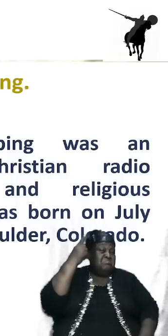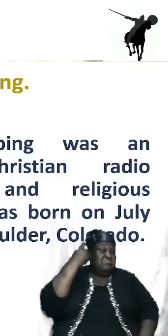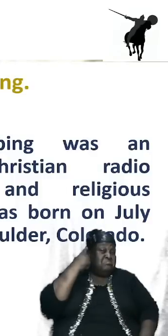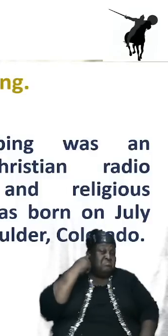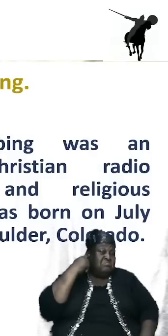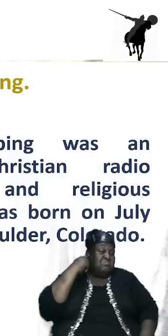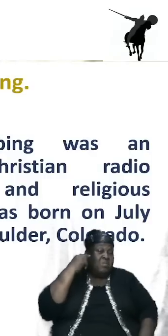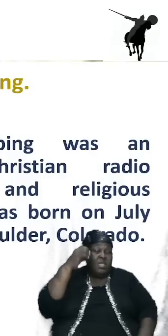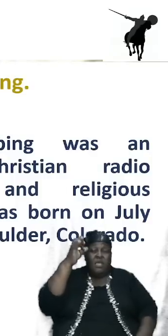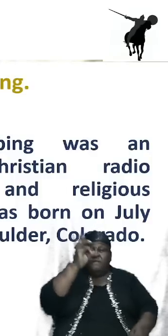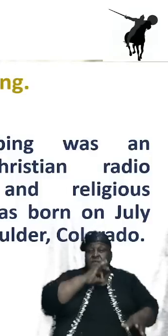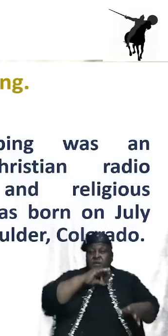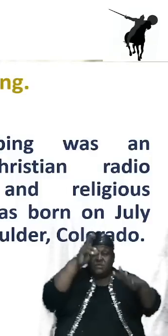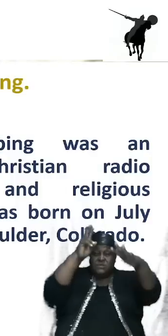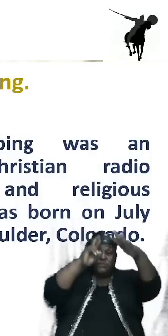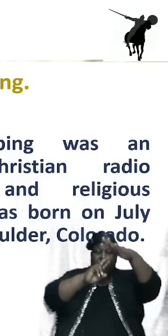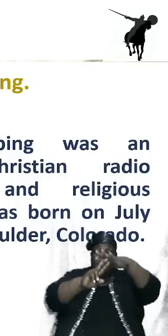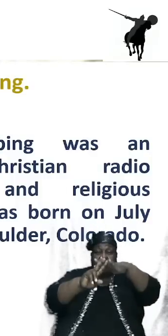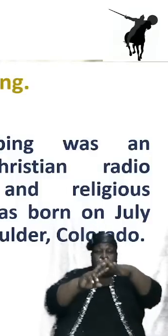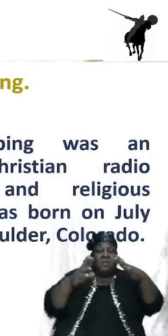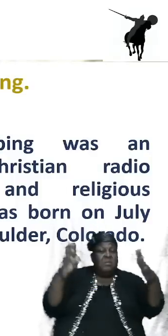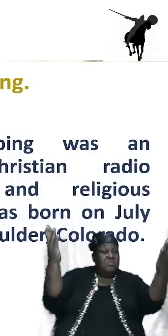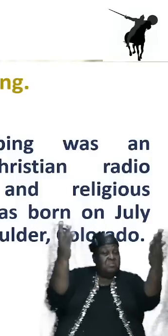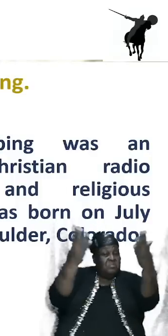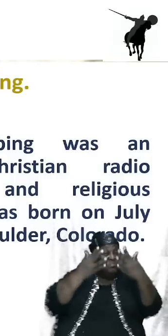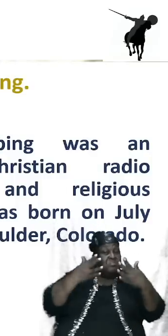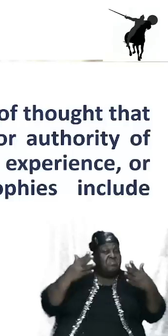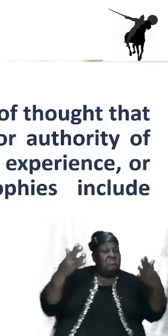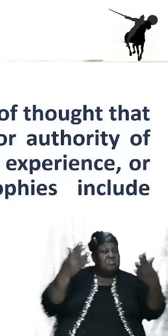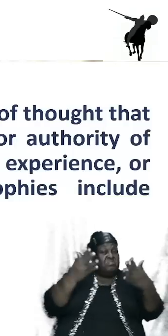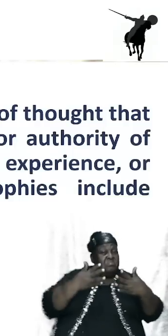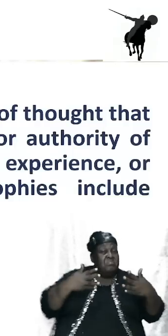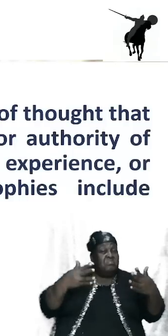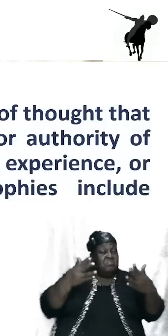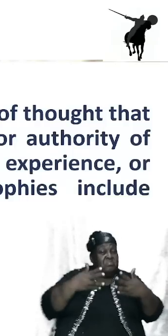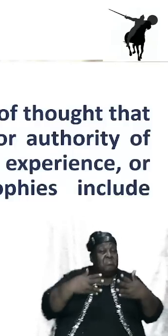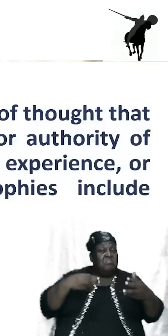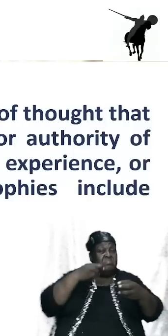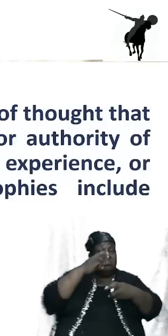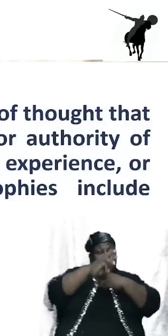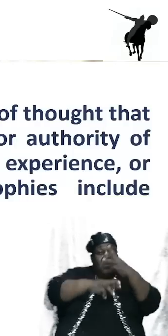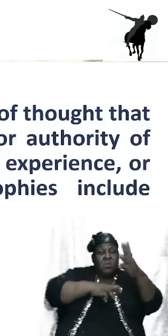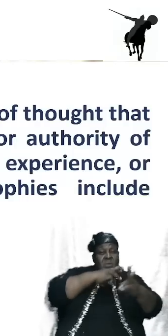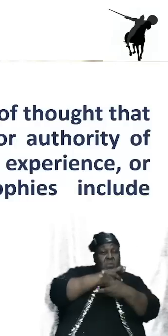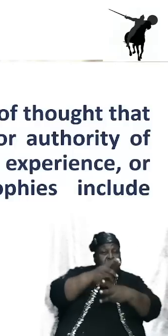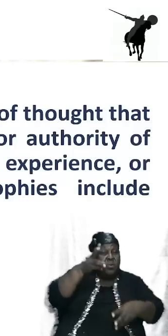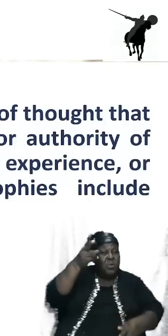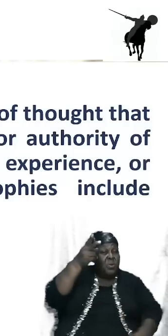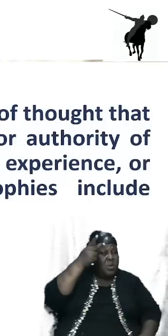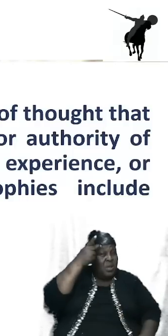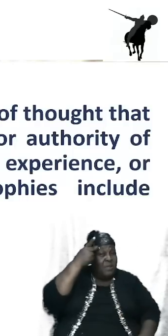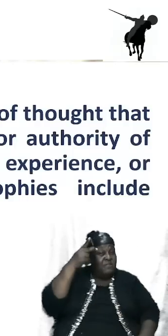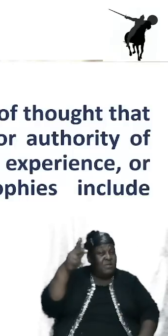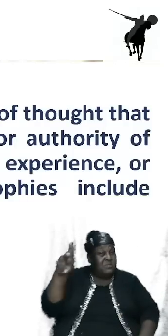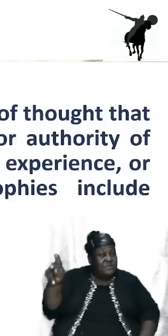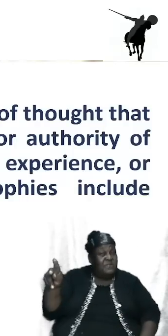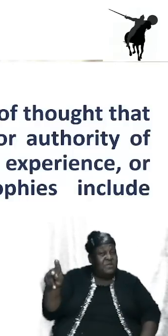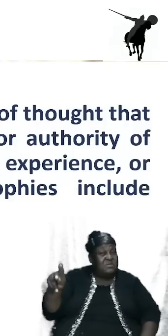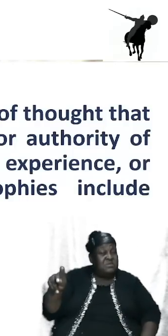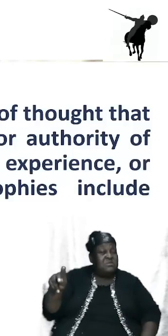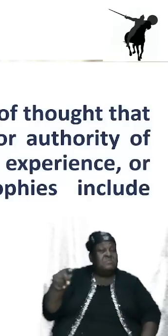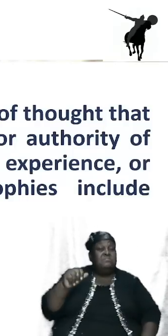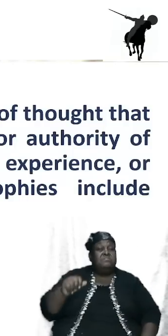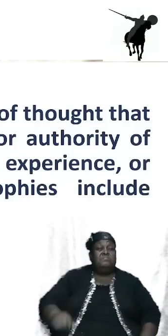in false prophets. But here's a big one. It shows itself in worldly philosophies. And you see, I want to jump here